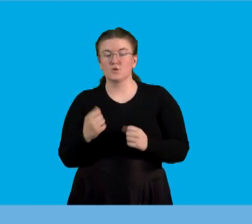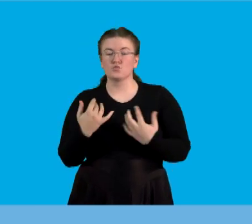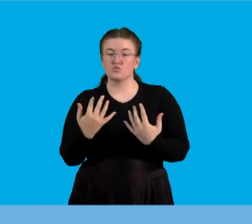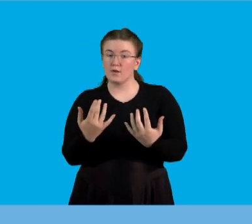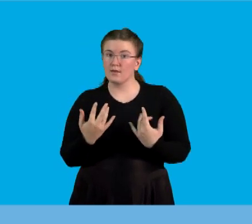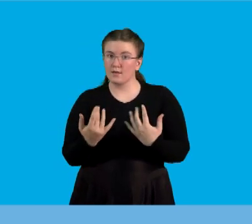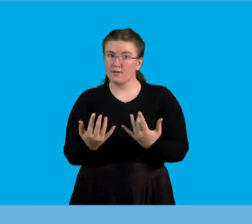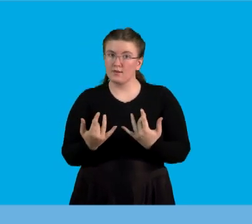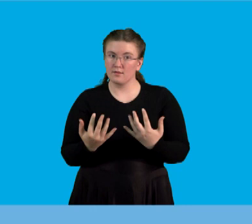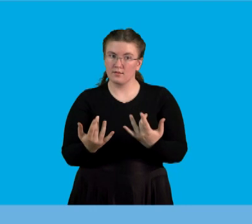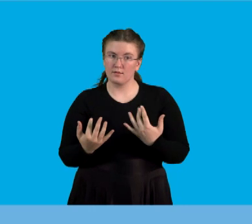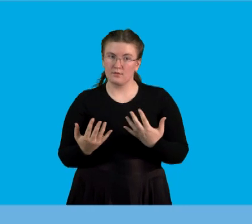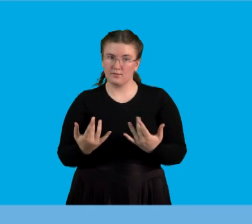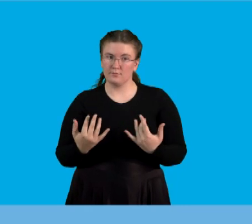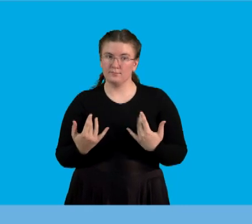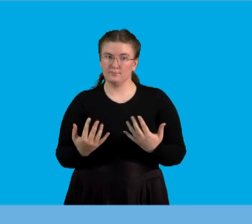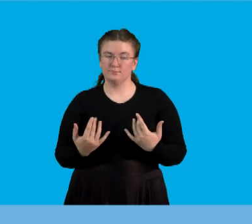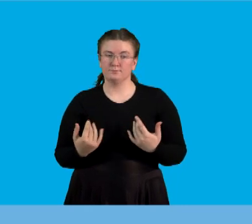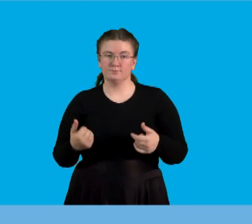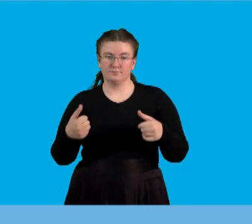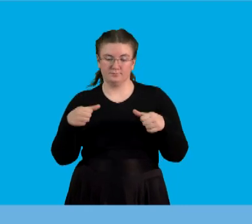and then followed by green,